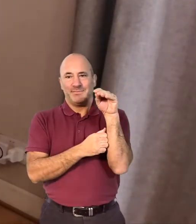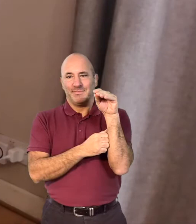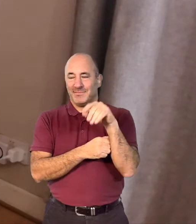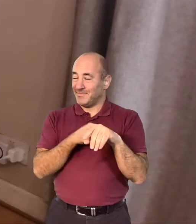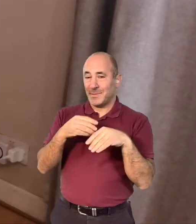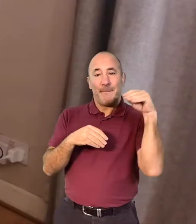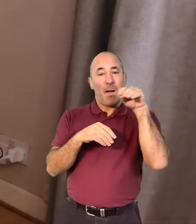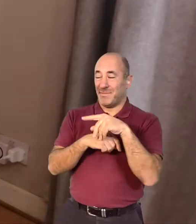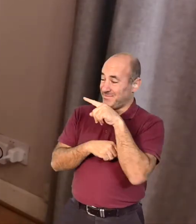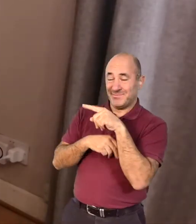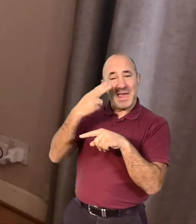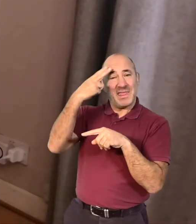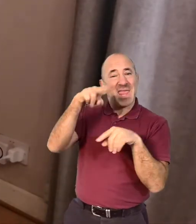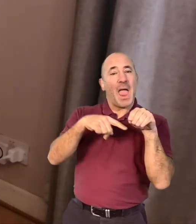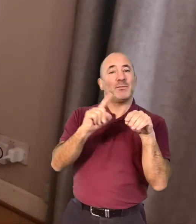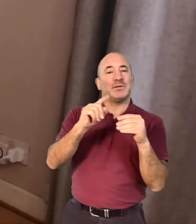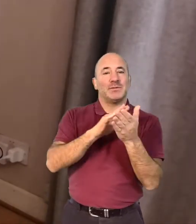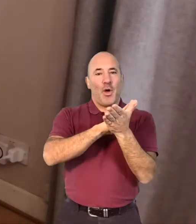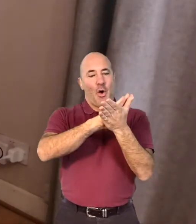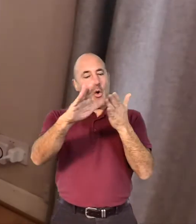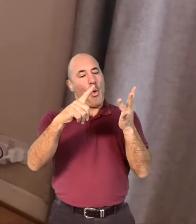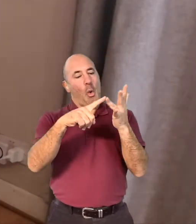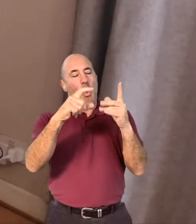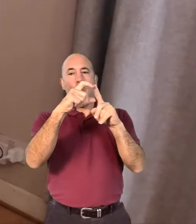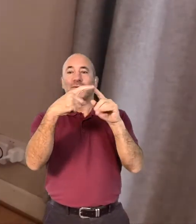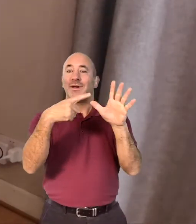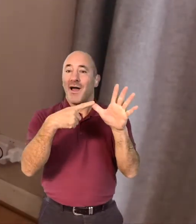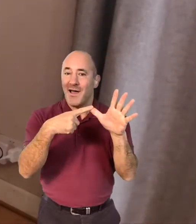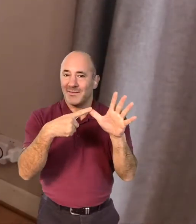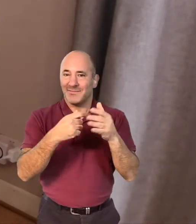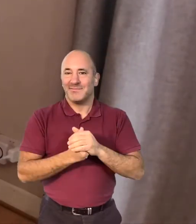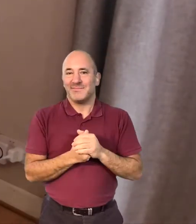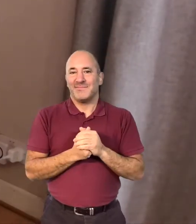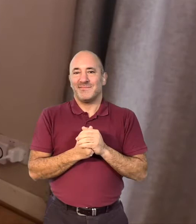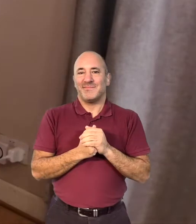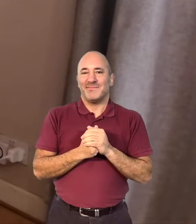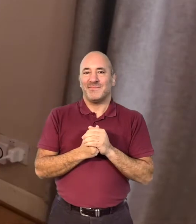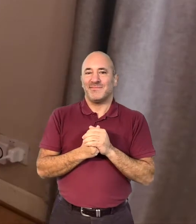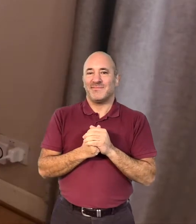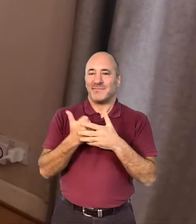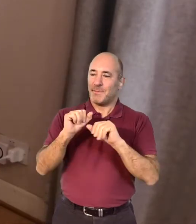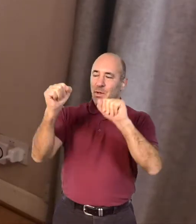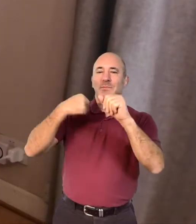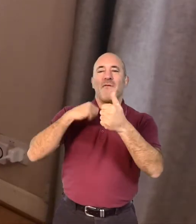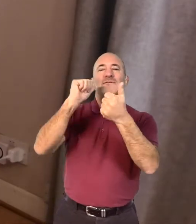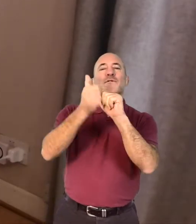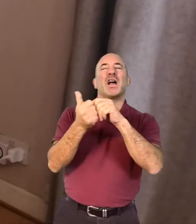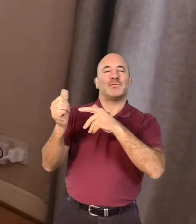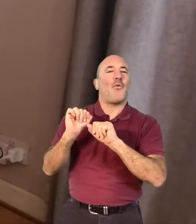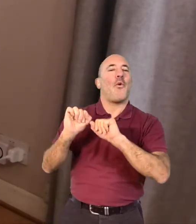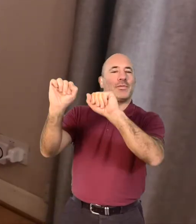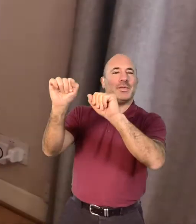puppet. This puppet is called Hoda. She's a puppet of a friend of